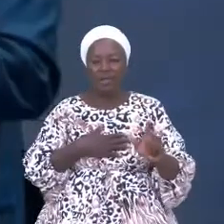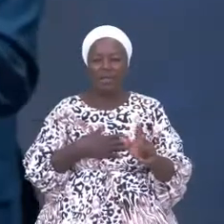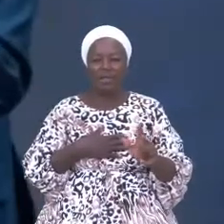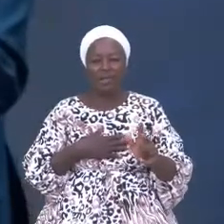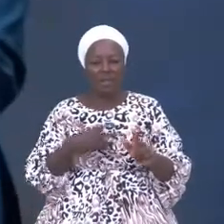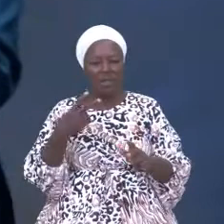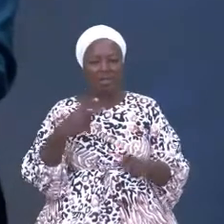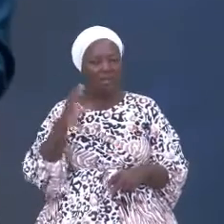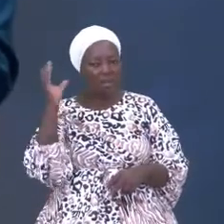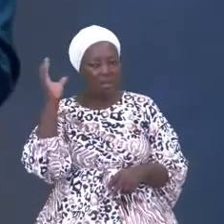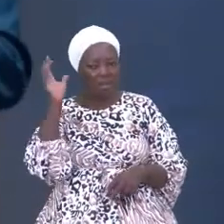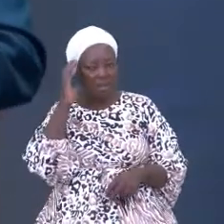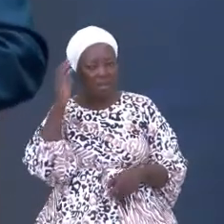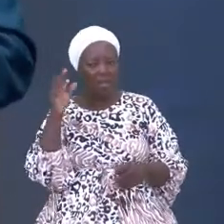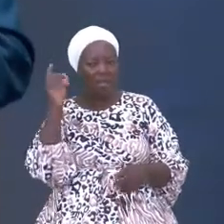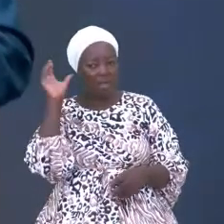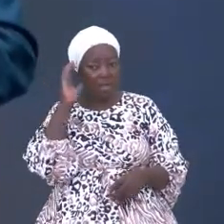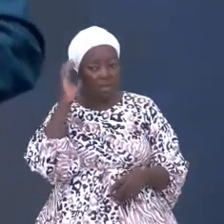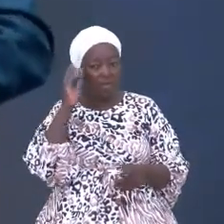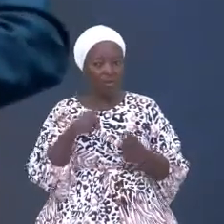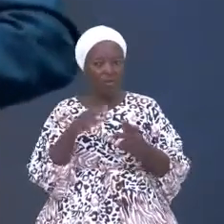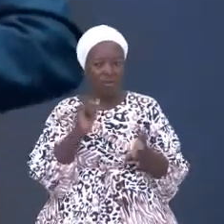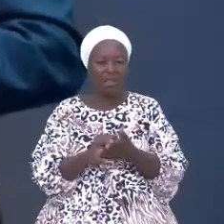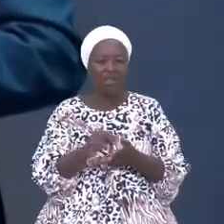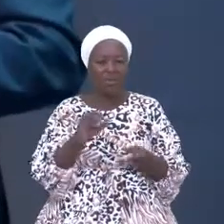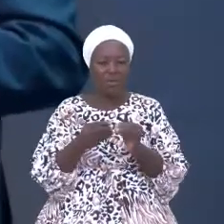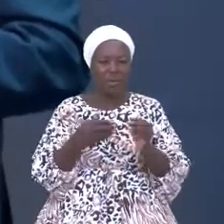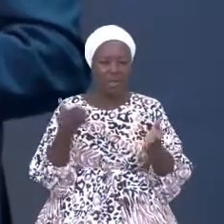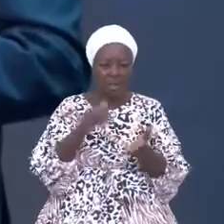again. Plus